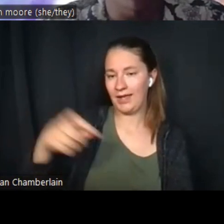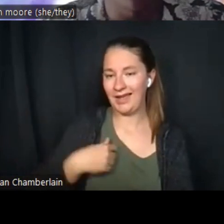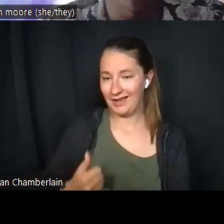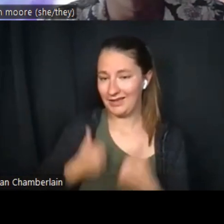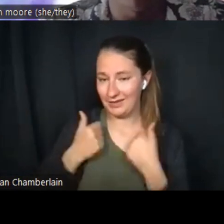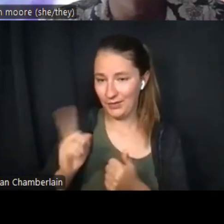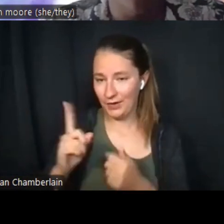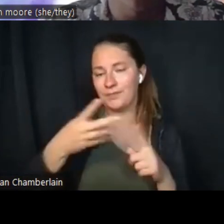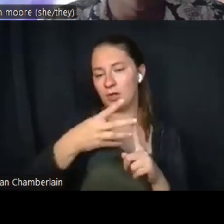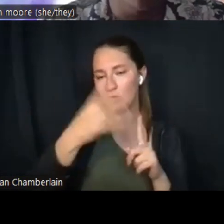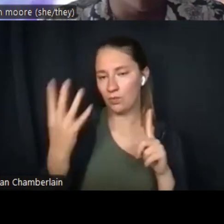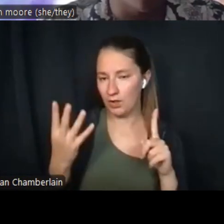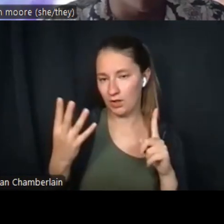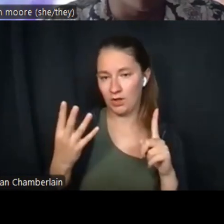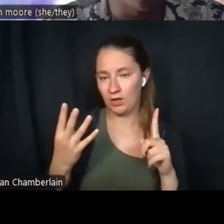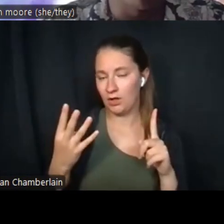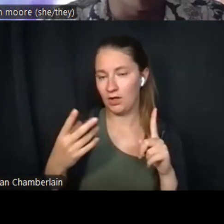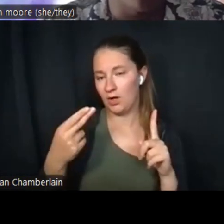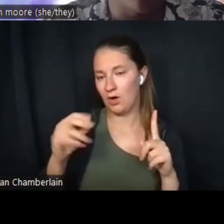shelter for a bit.